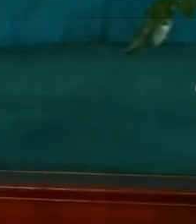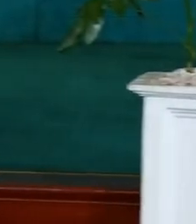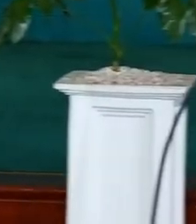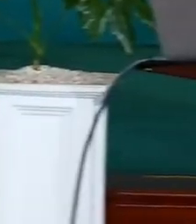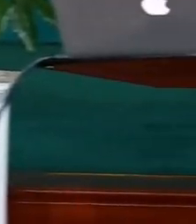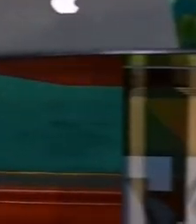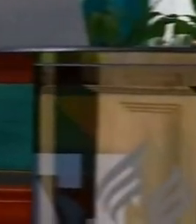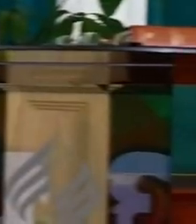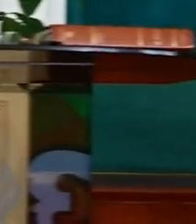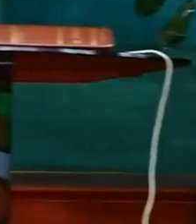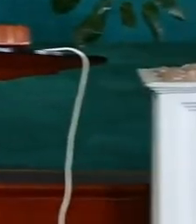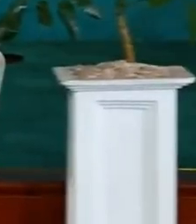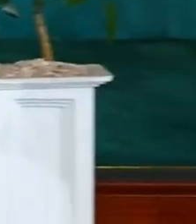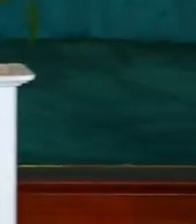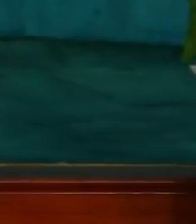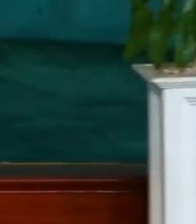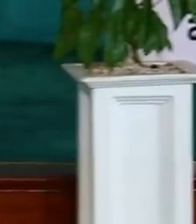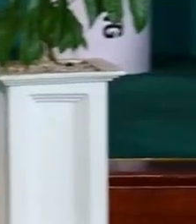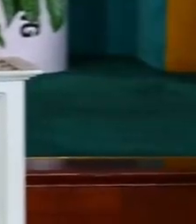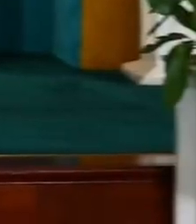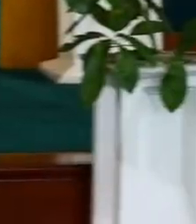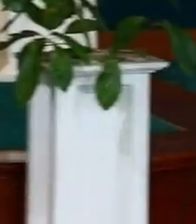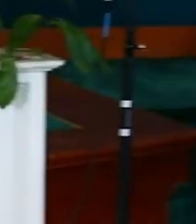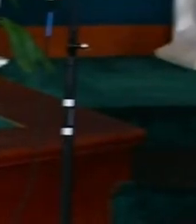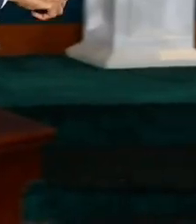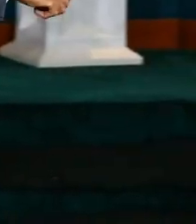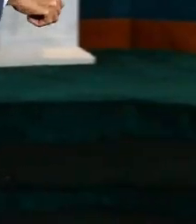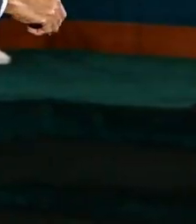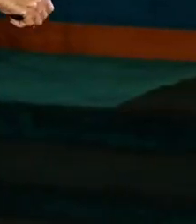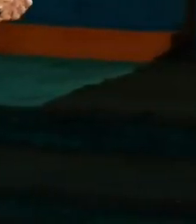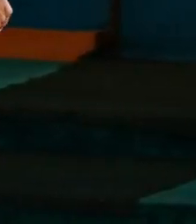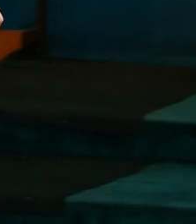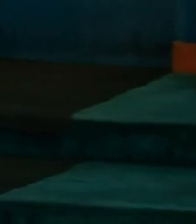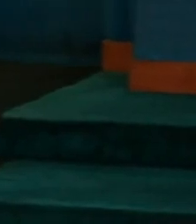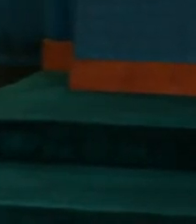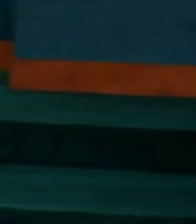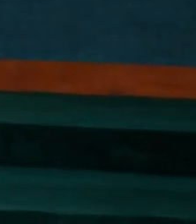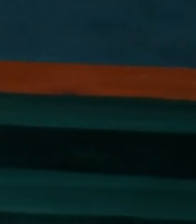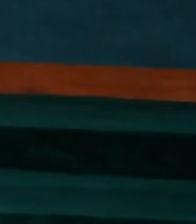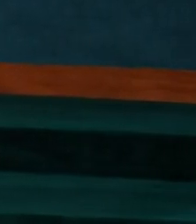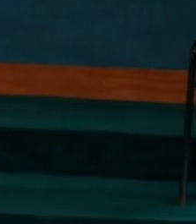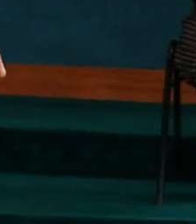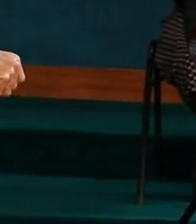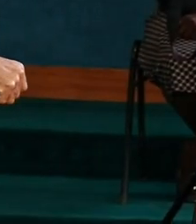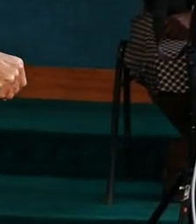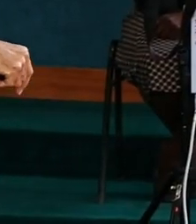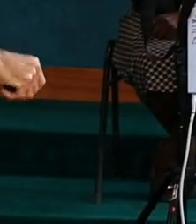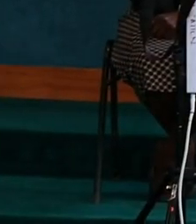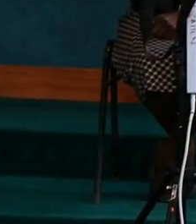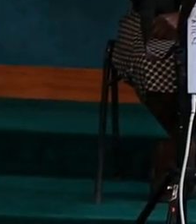Ooh. They took Jonah, two holy hands and two holy feet.